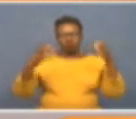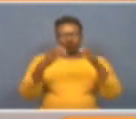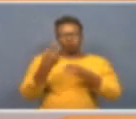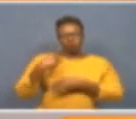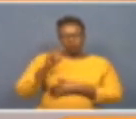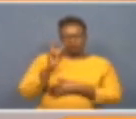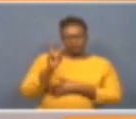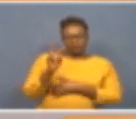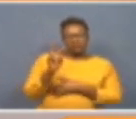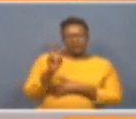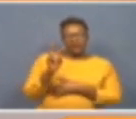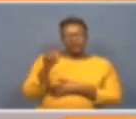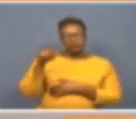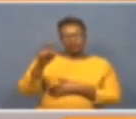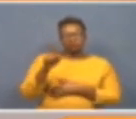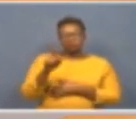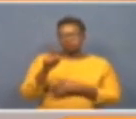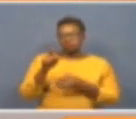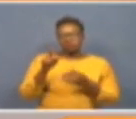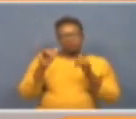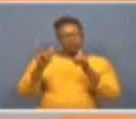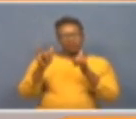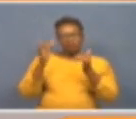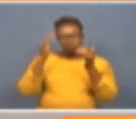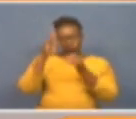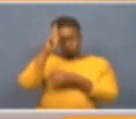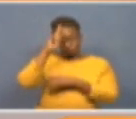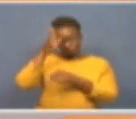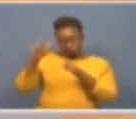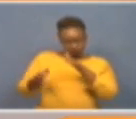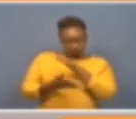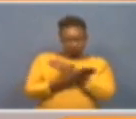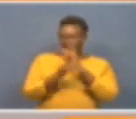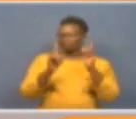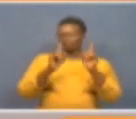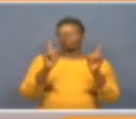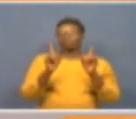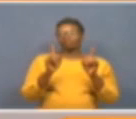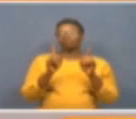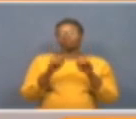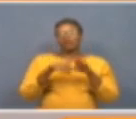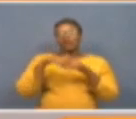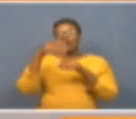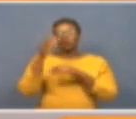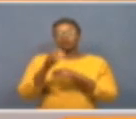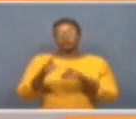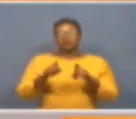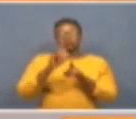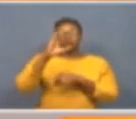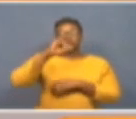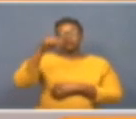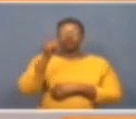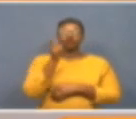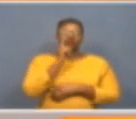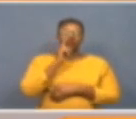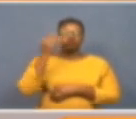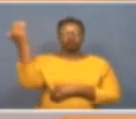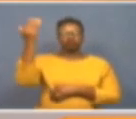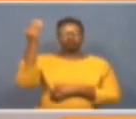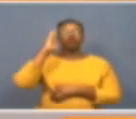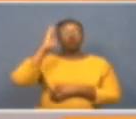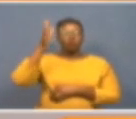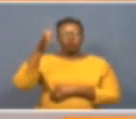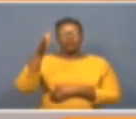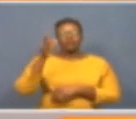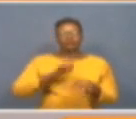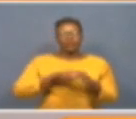recent weeks, she will not spend the night in police cells. Her boss, Chief Justice David Maraga, is expected to speak tomorrow as her case, or